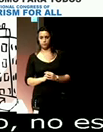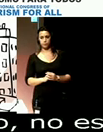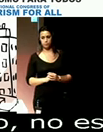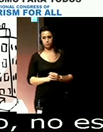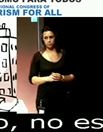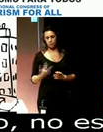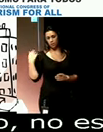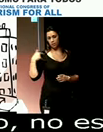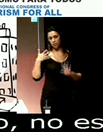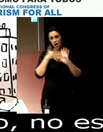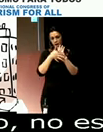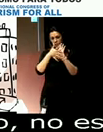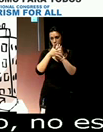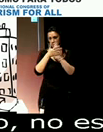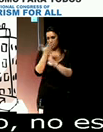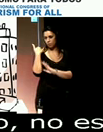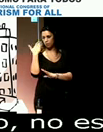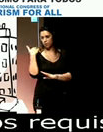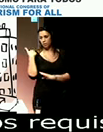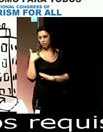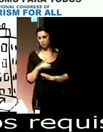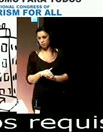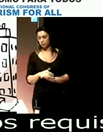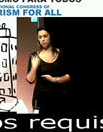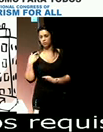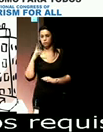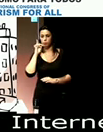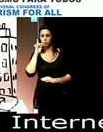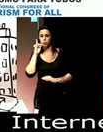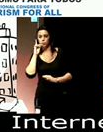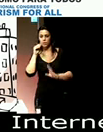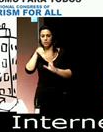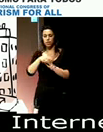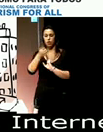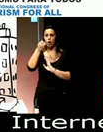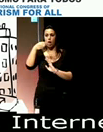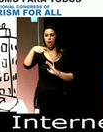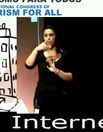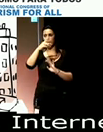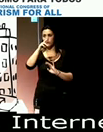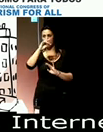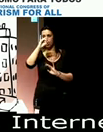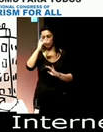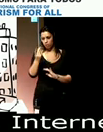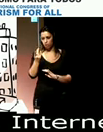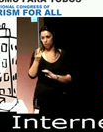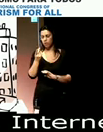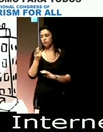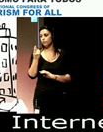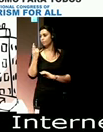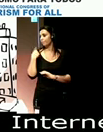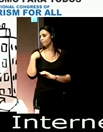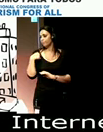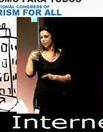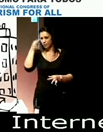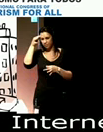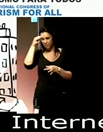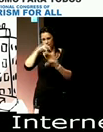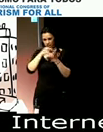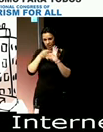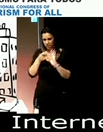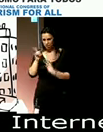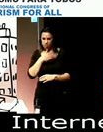it's the smartphone, and with the Android system we need the Jelly Bean. I don't want to go into technical detail, it's hard, it's